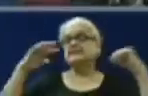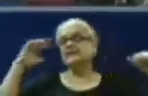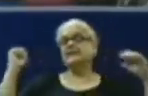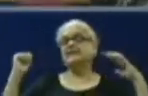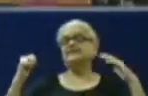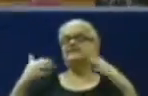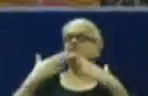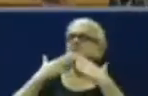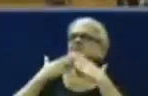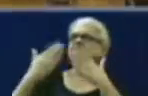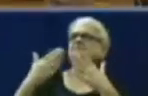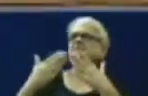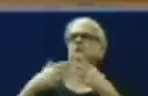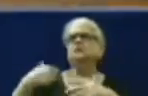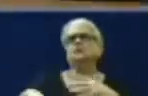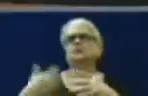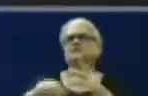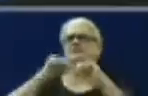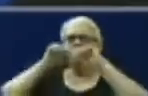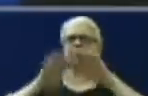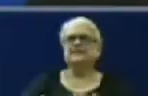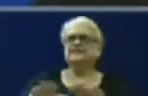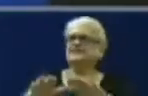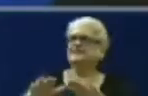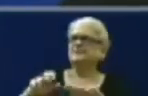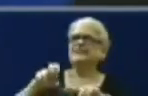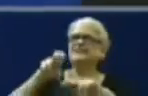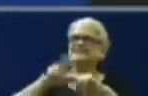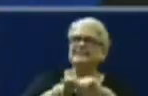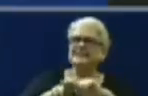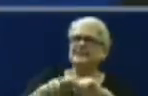such a blessing to be sitting up here for every one